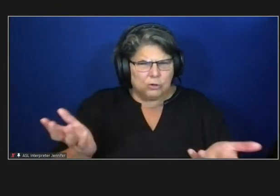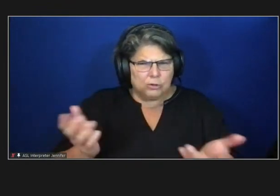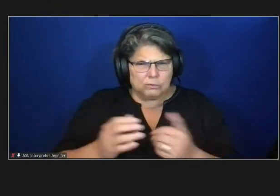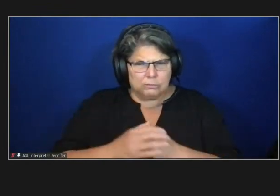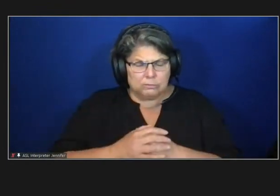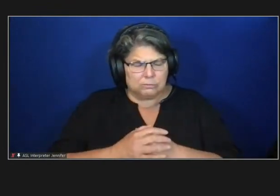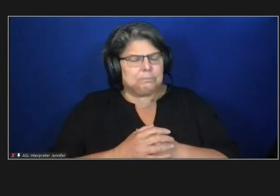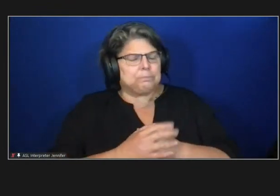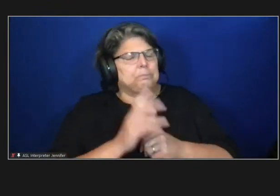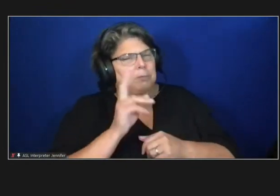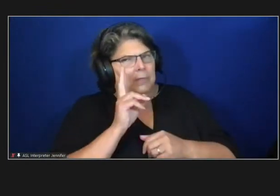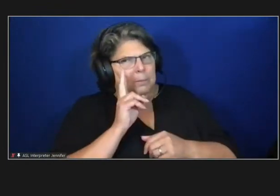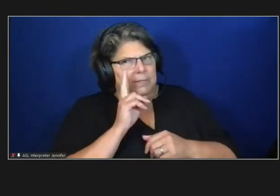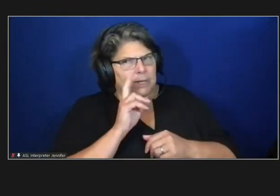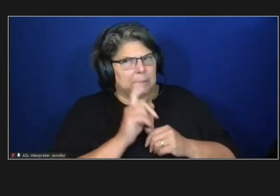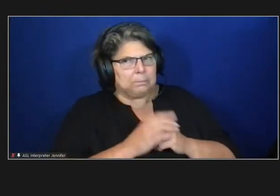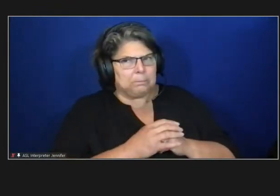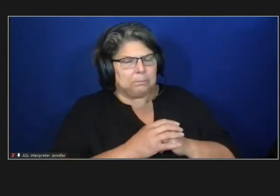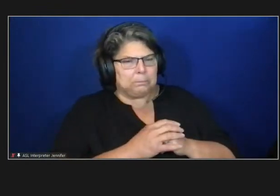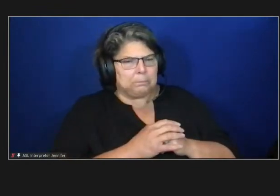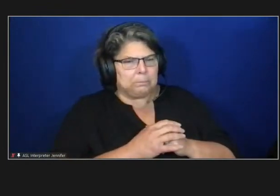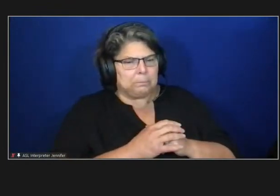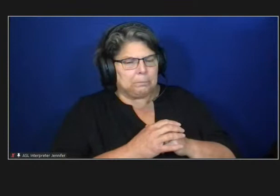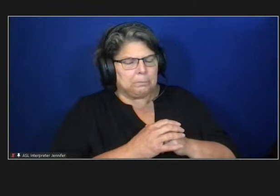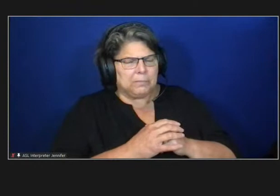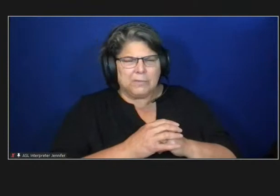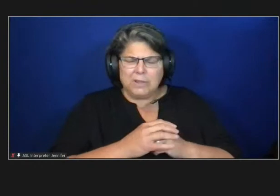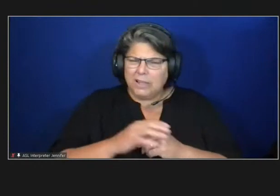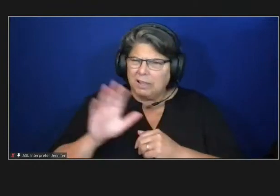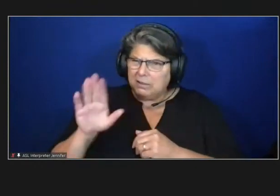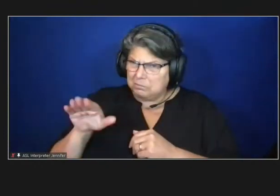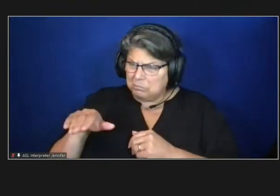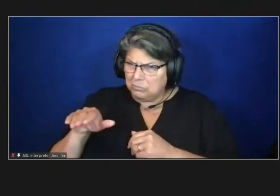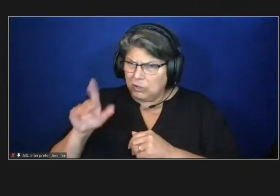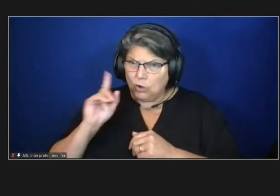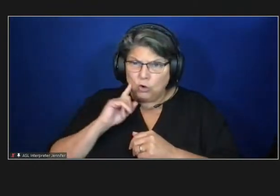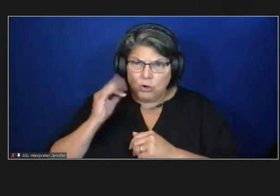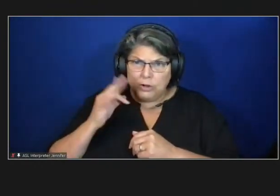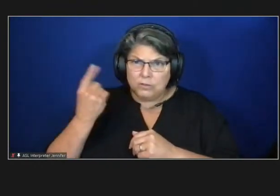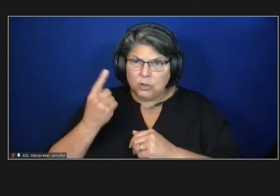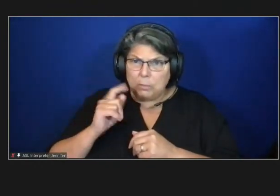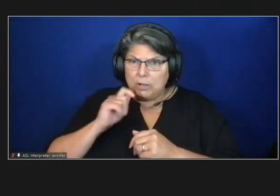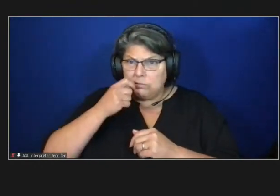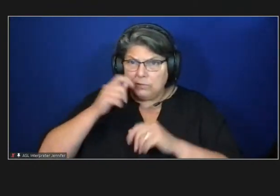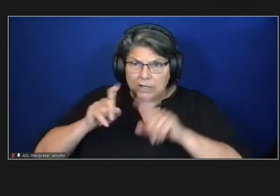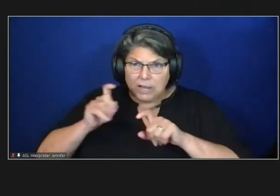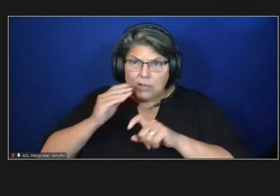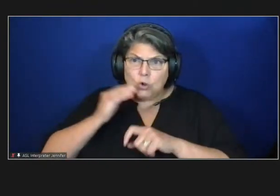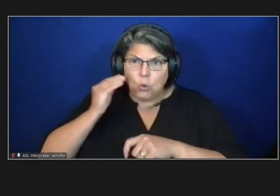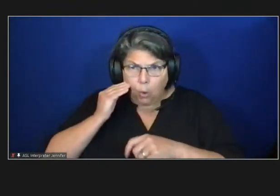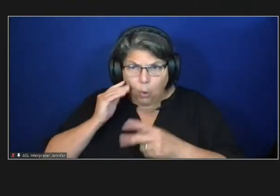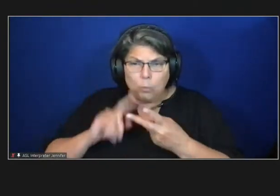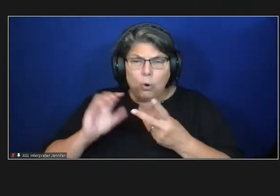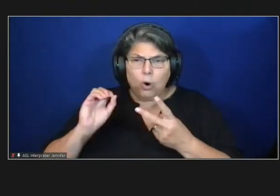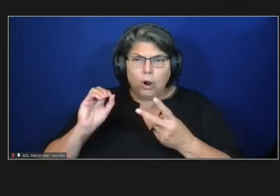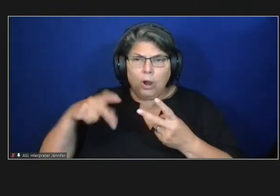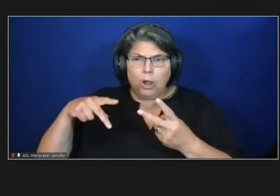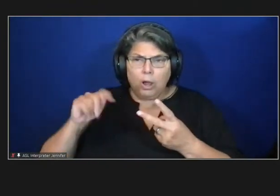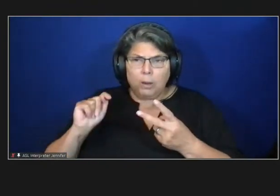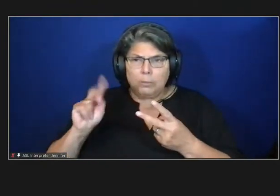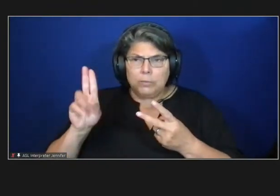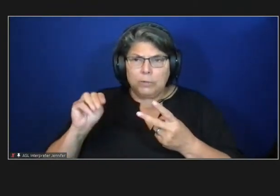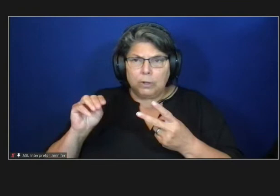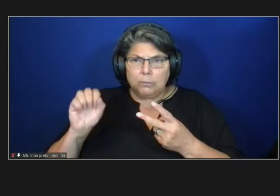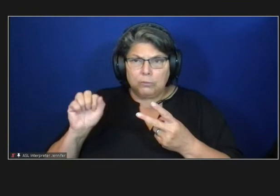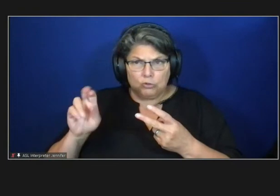Let me see. And then is it true that if someone's testing at home or at OptumServe that they don't necessarily have to report